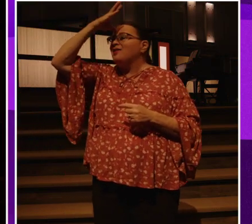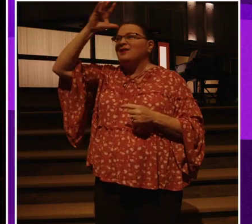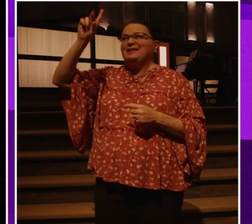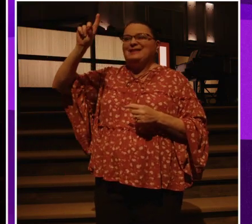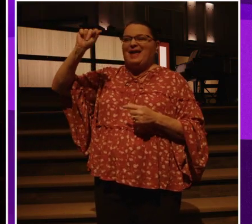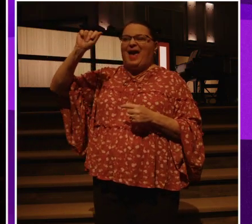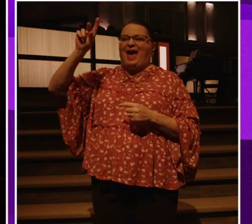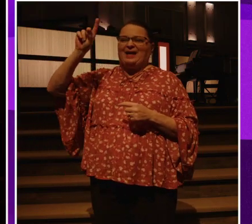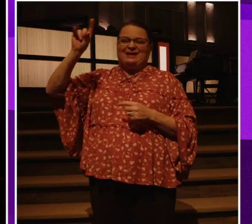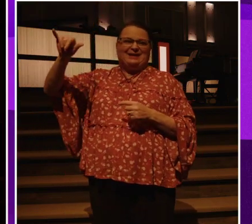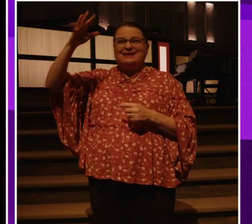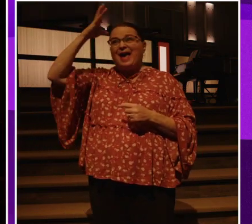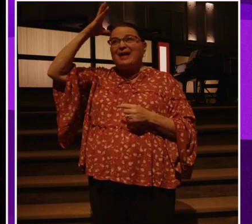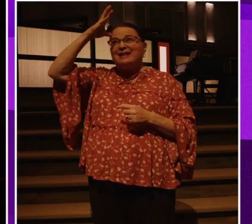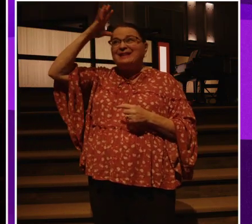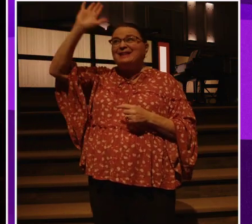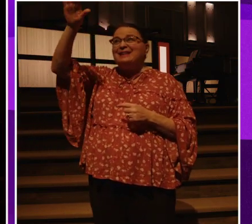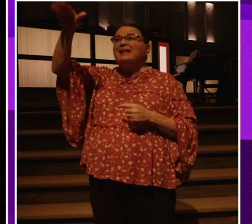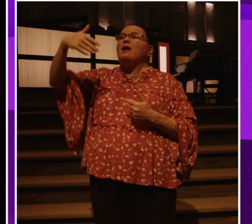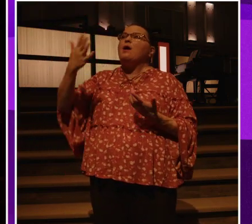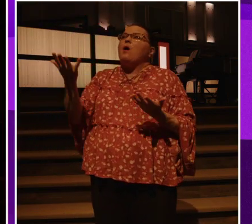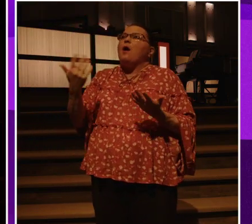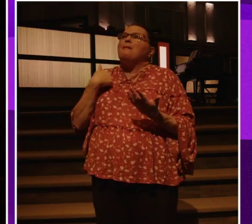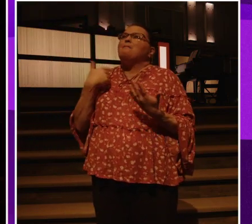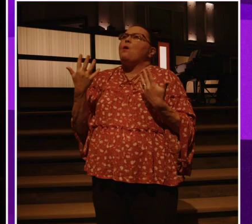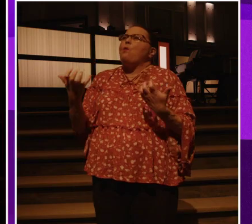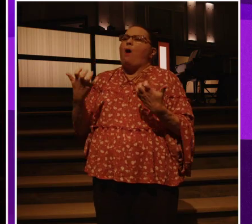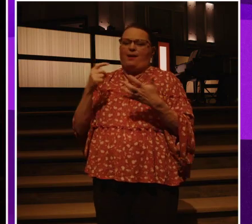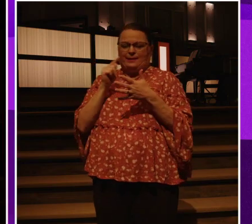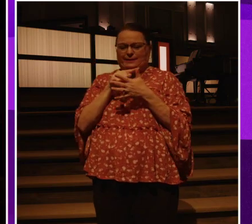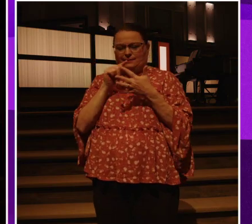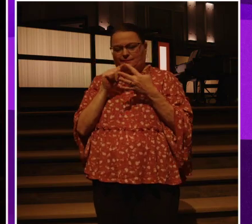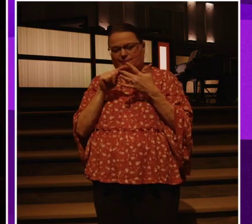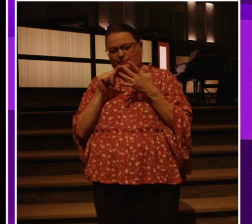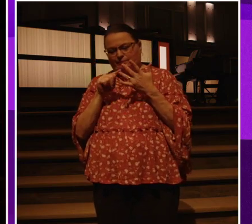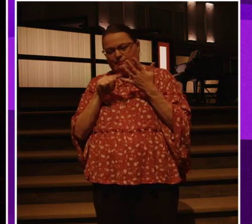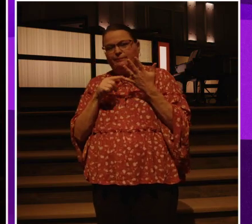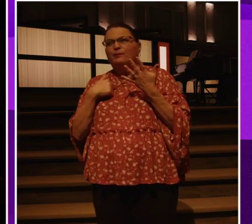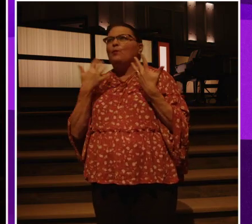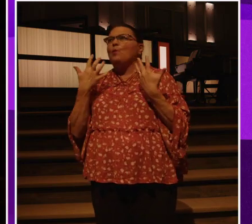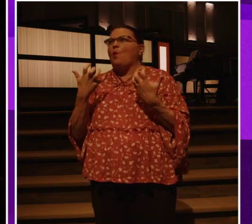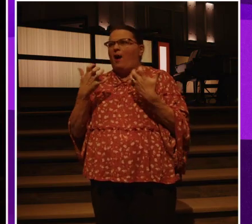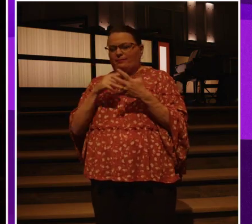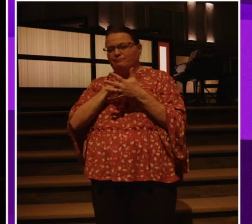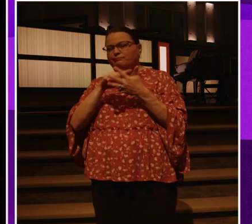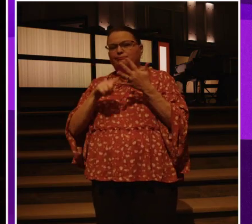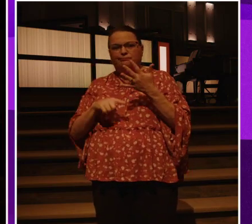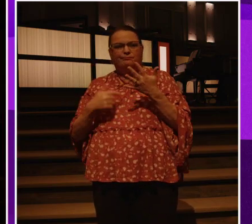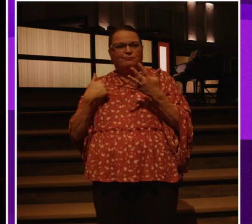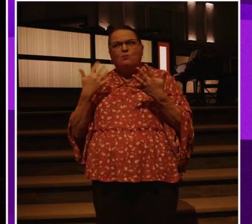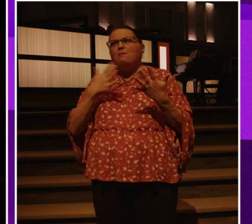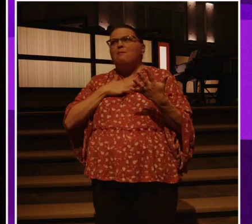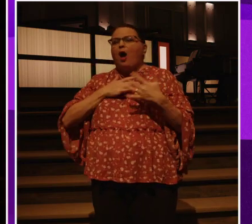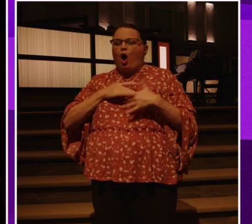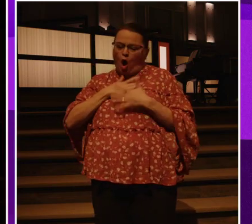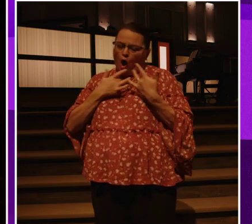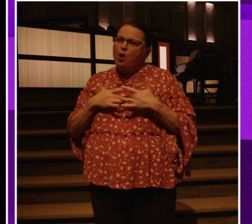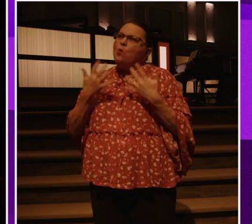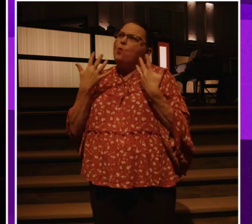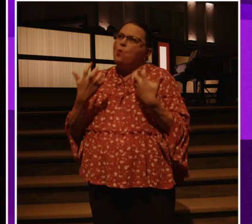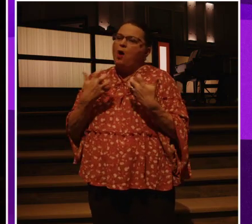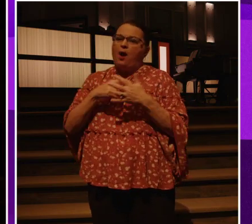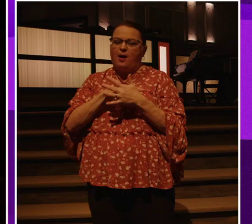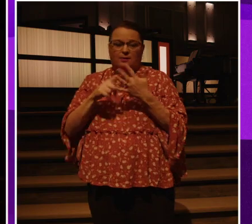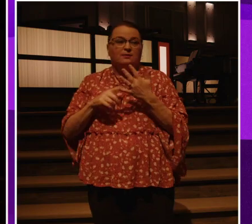Daddy, here is my presentation, here is my petition, here is the desire of my heart." And